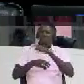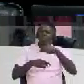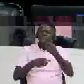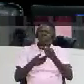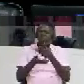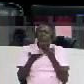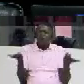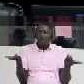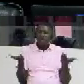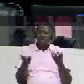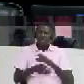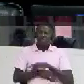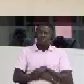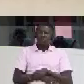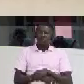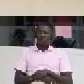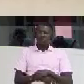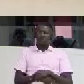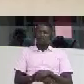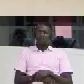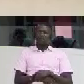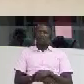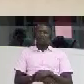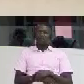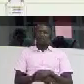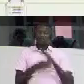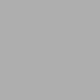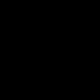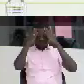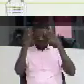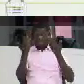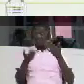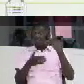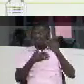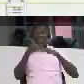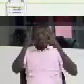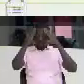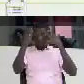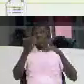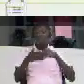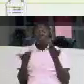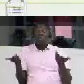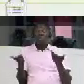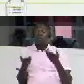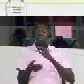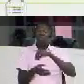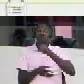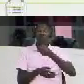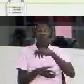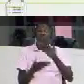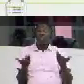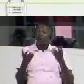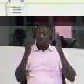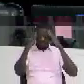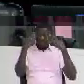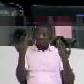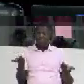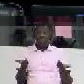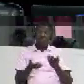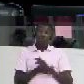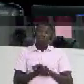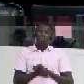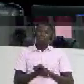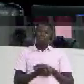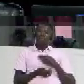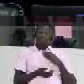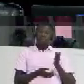lañ bàyyeekoo. musuma xam ni sa fan lañu bàyyeekoo. I don't know where they came from. And as you went with them